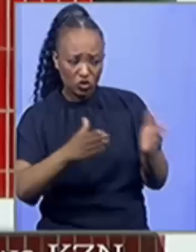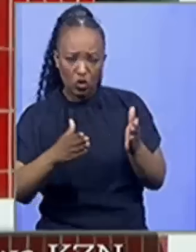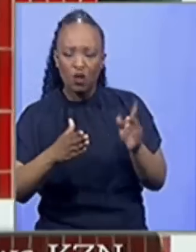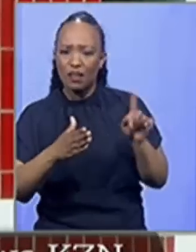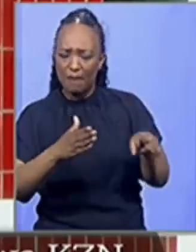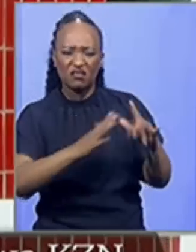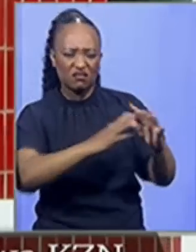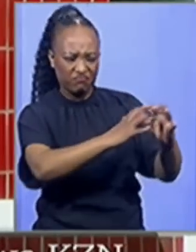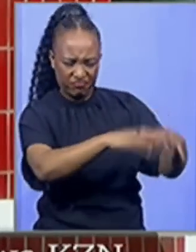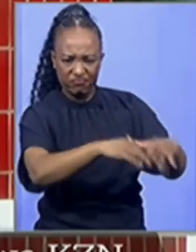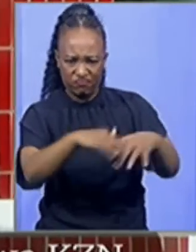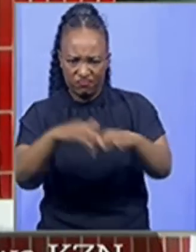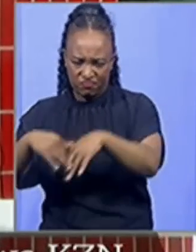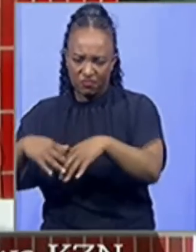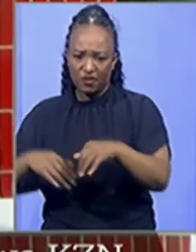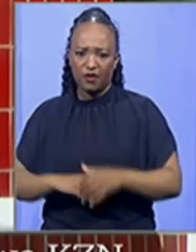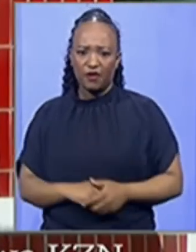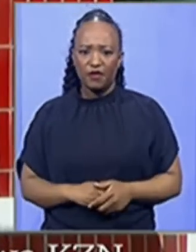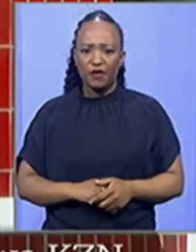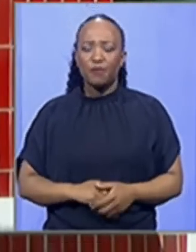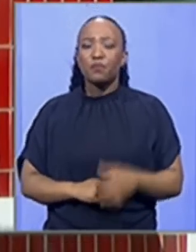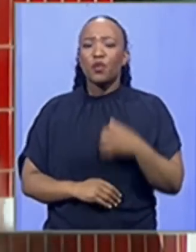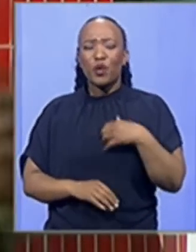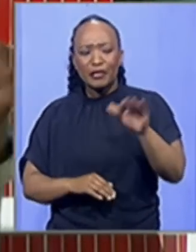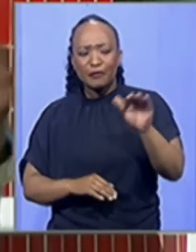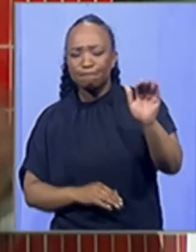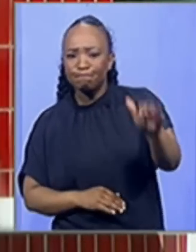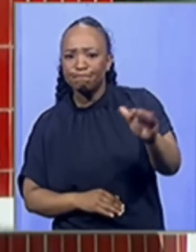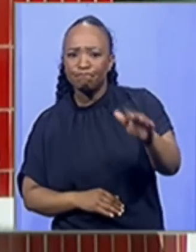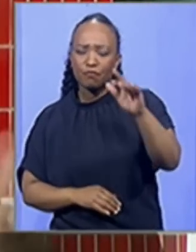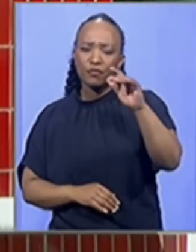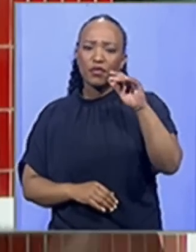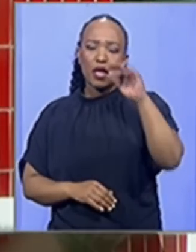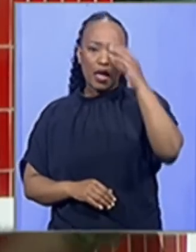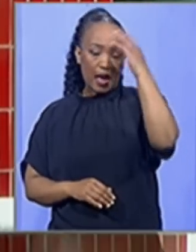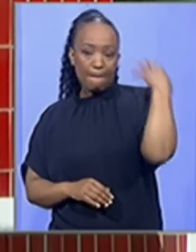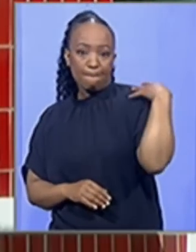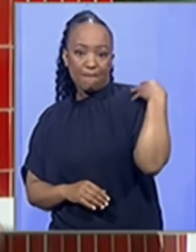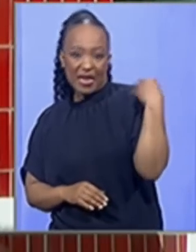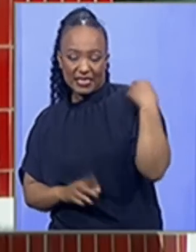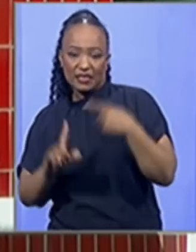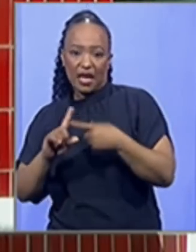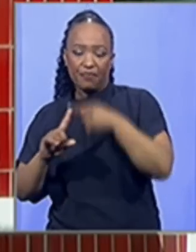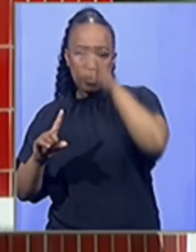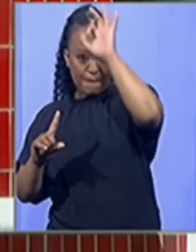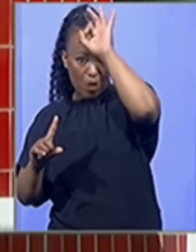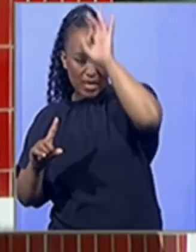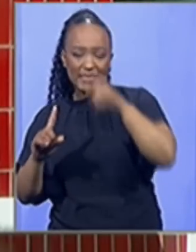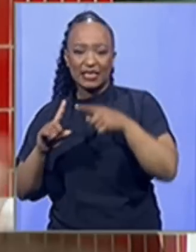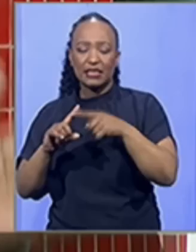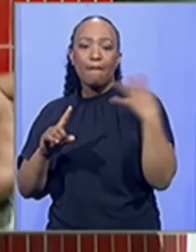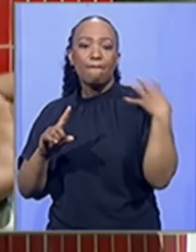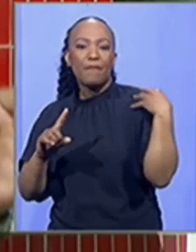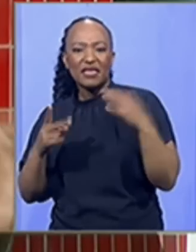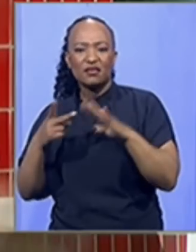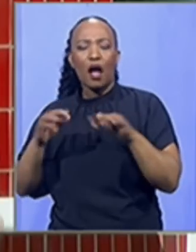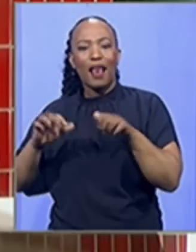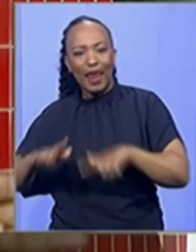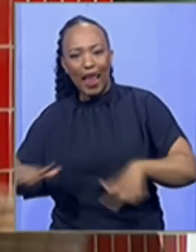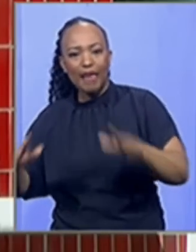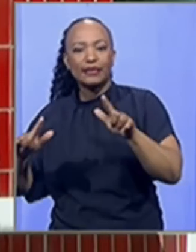are calling upon the Minister of Police and the Minister of Land to collaborate in this particular matter, because we